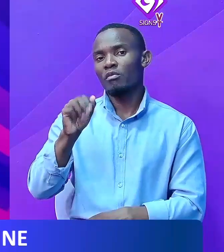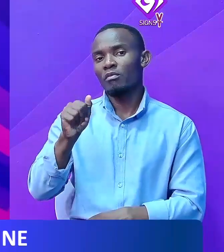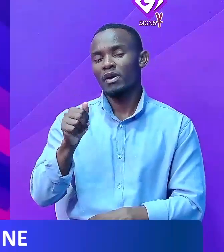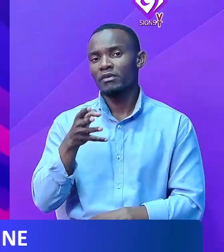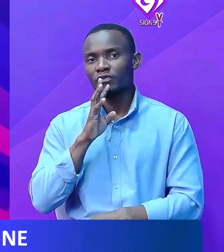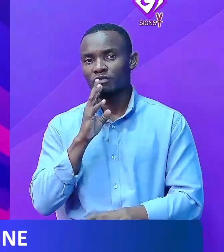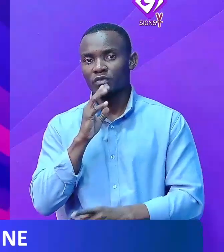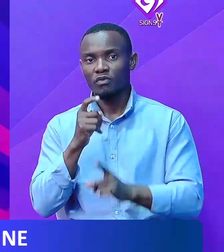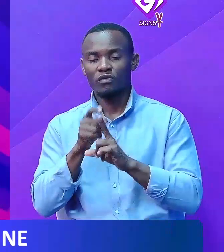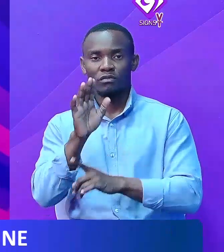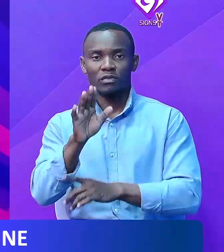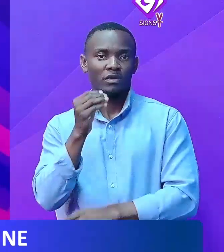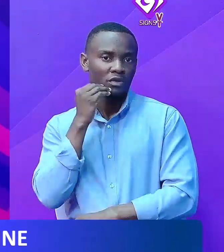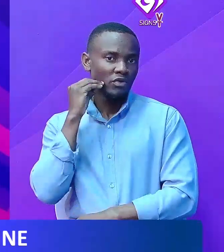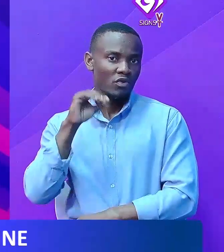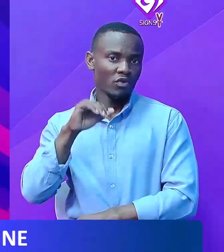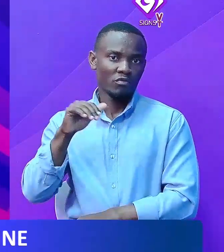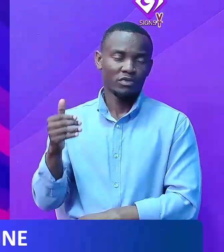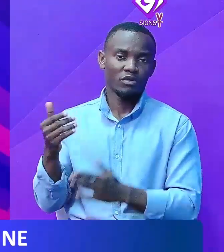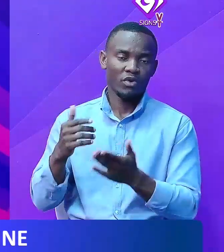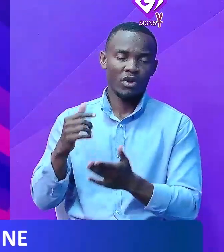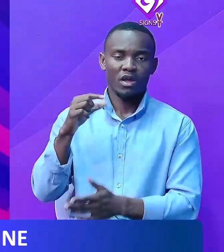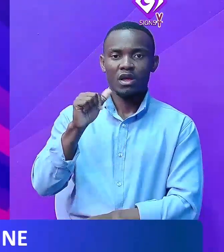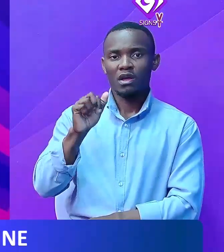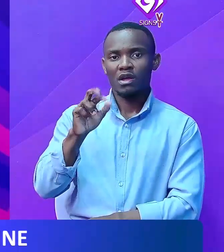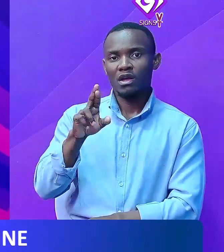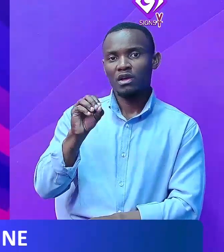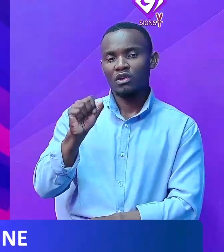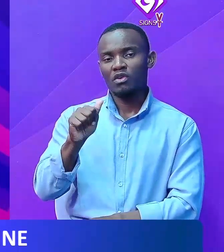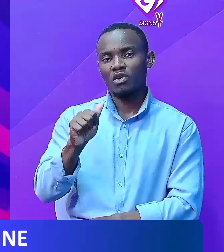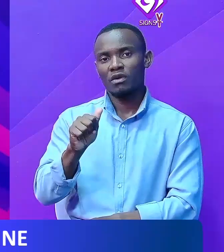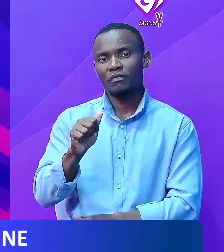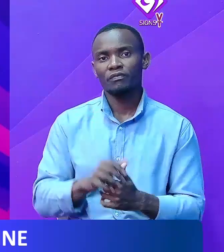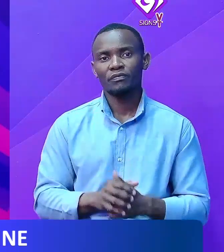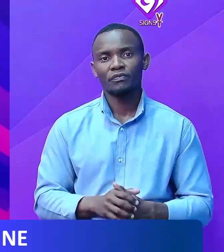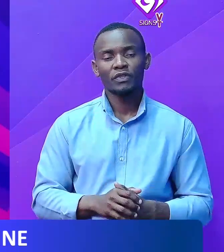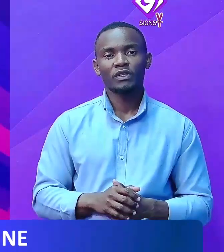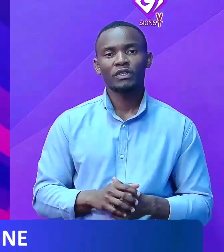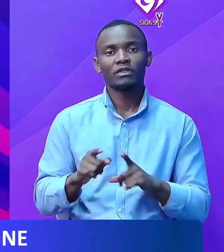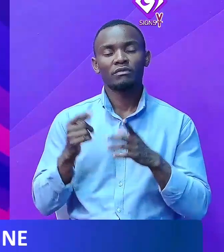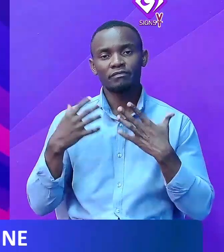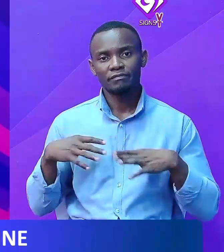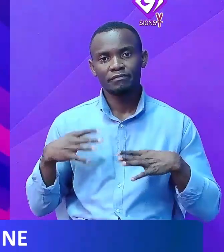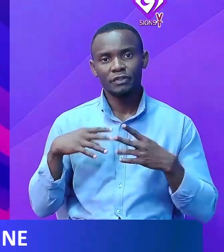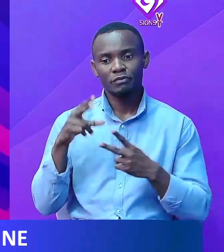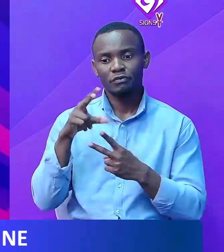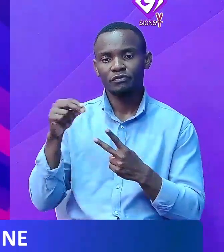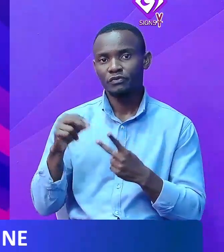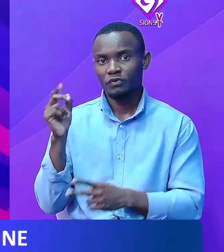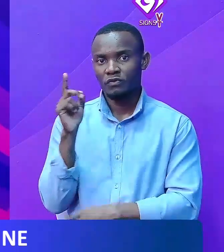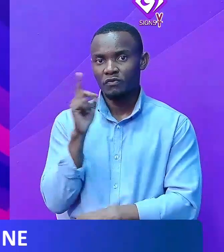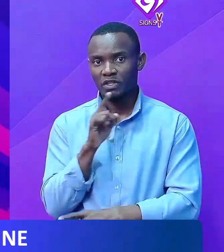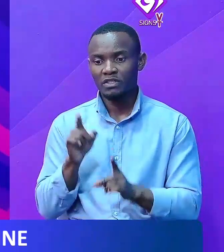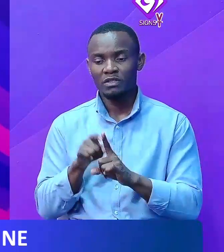of Garoa in the north of the Central African state. "The people have chosen and this choice must